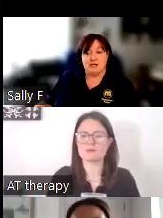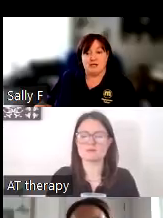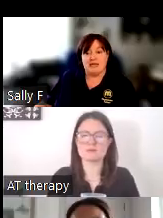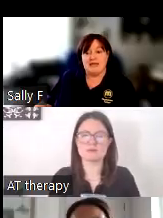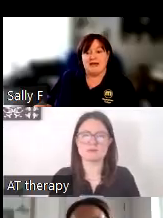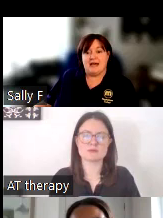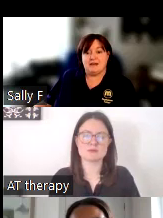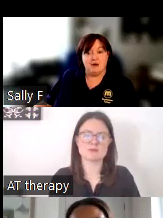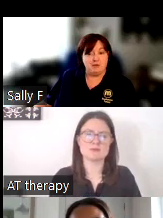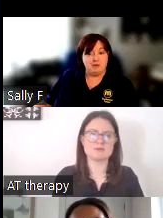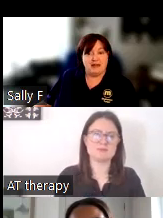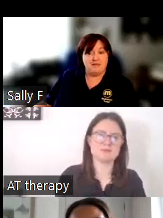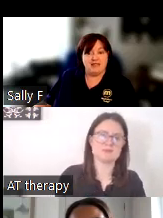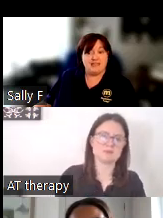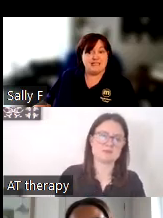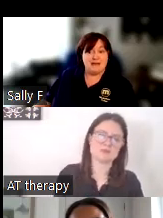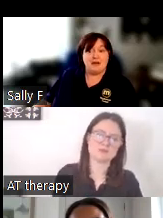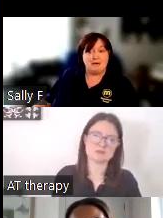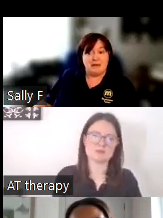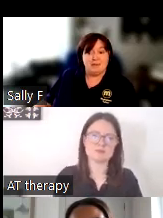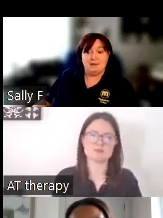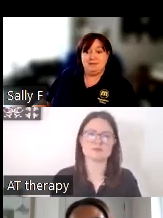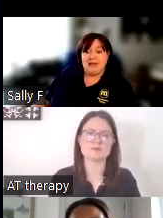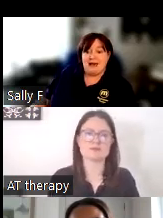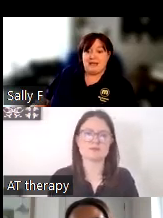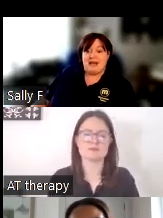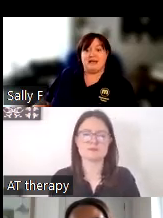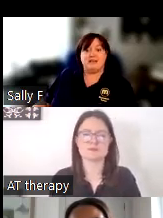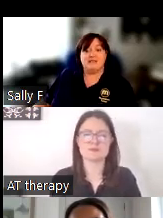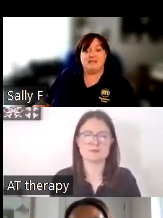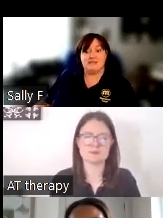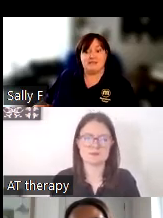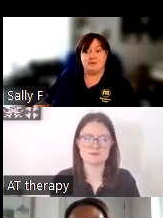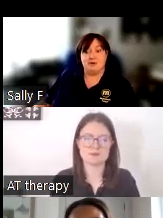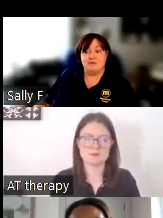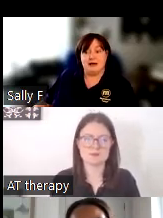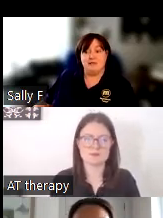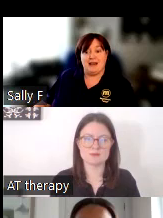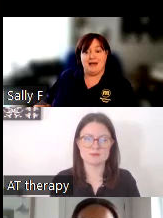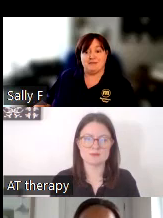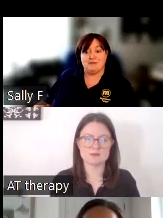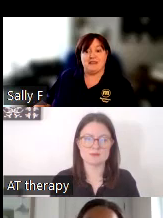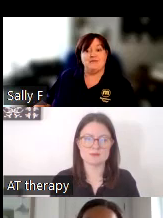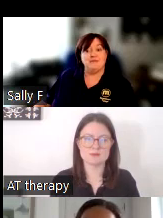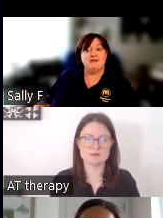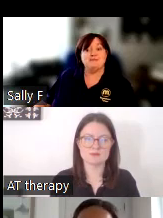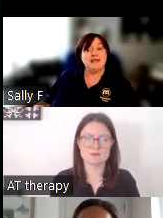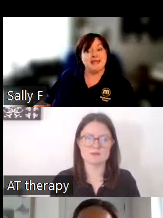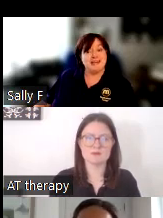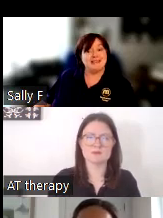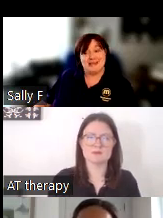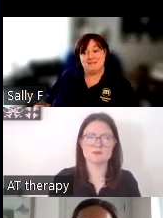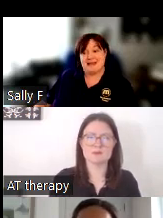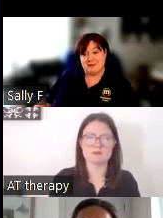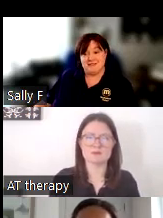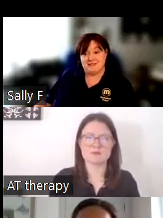place early and appropriately for these same young people, having had that consistent support throughout their lives with everybody speaking